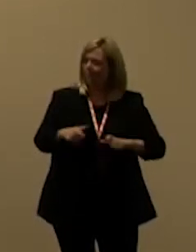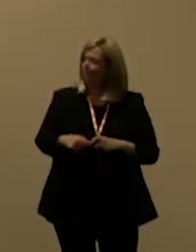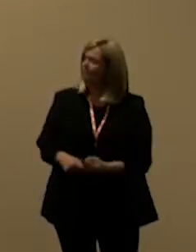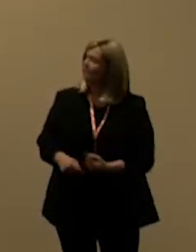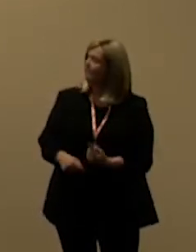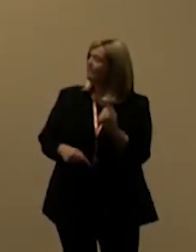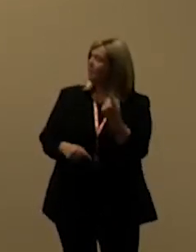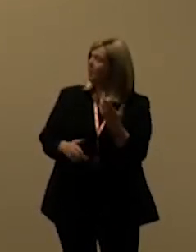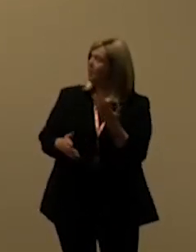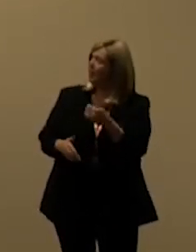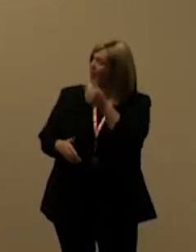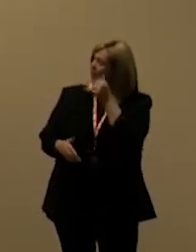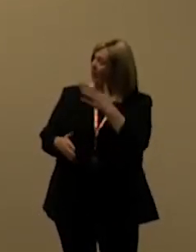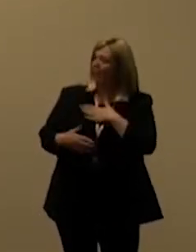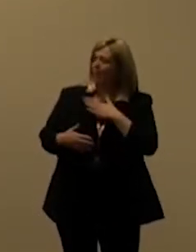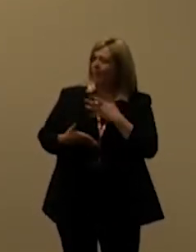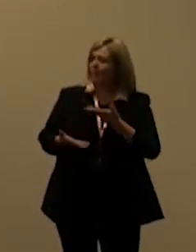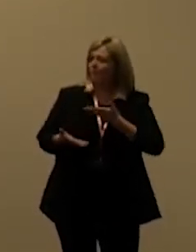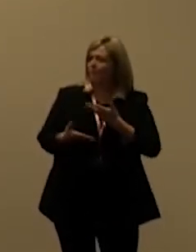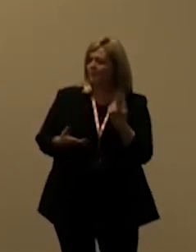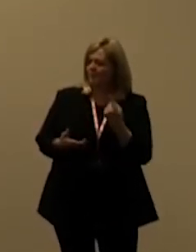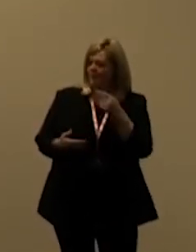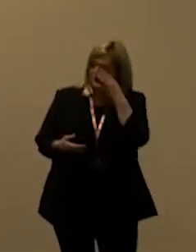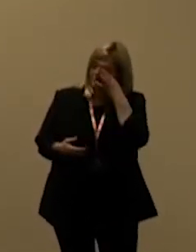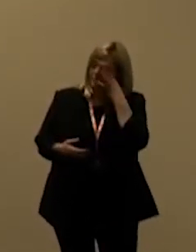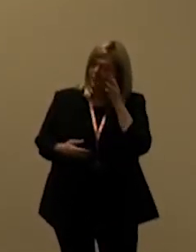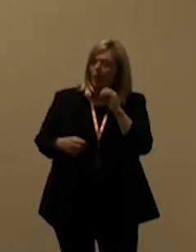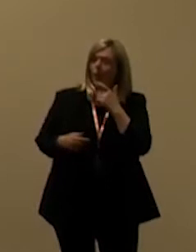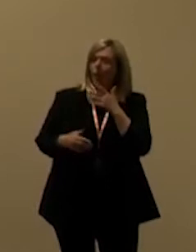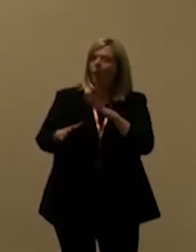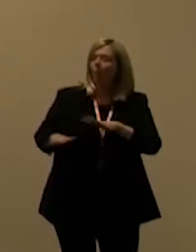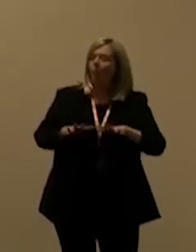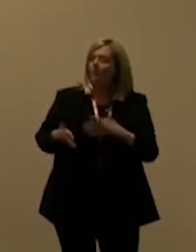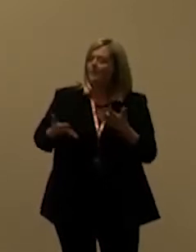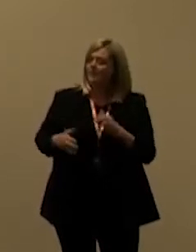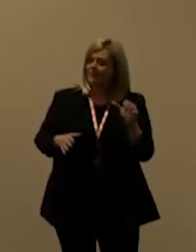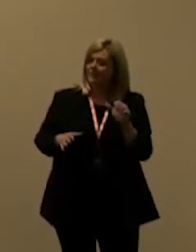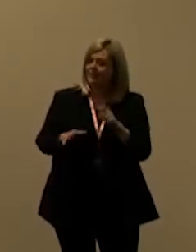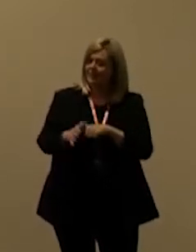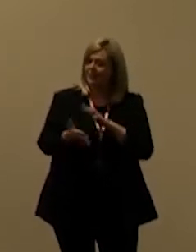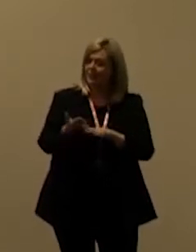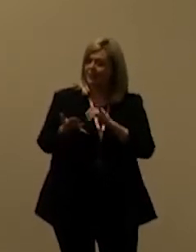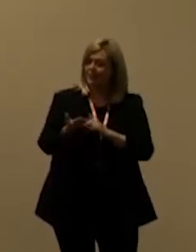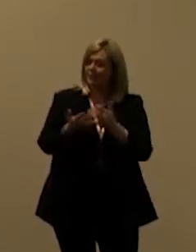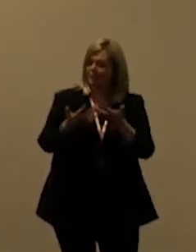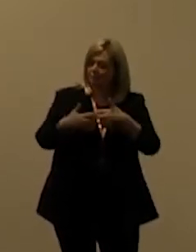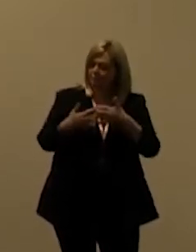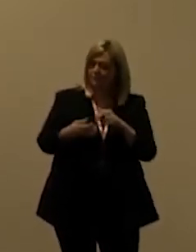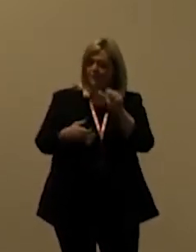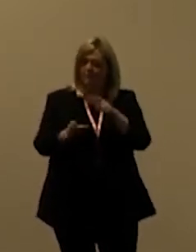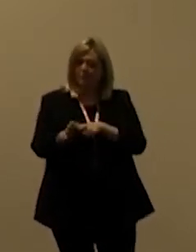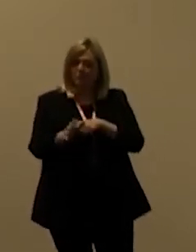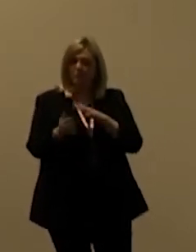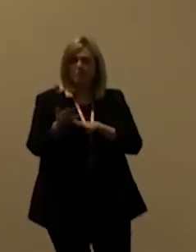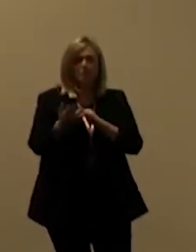off, I know I love talking about myself, but I'll probably take it a bit easier today. 16 years in Microsoft Technologies. I spent about 6